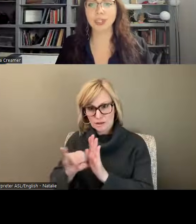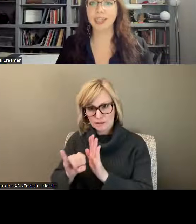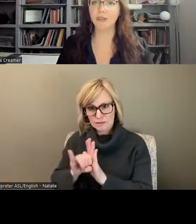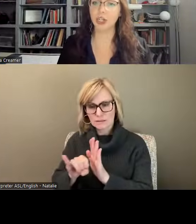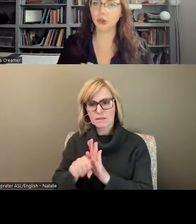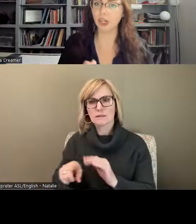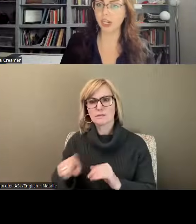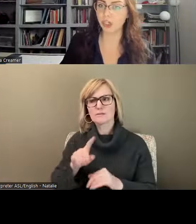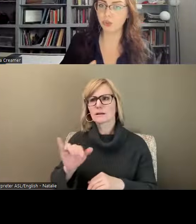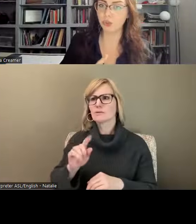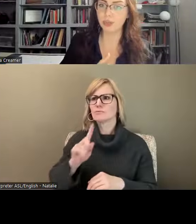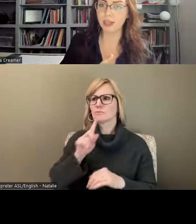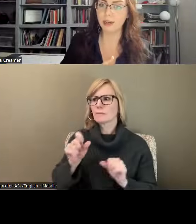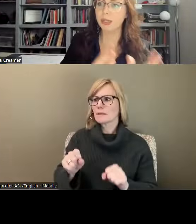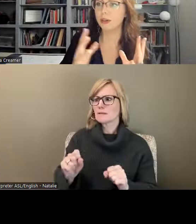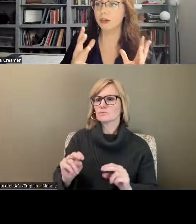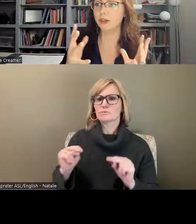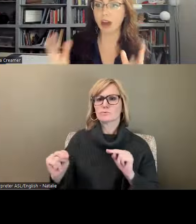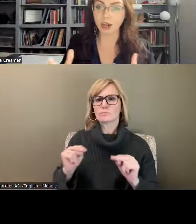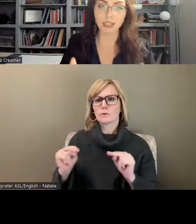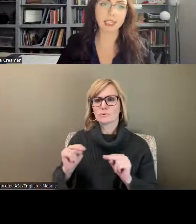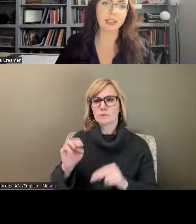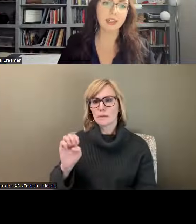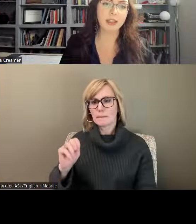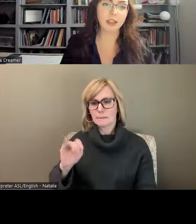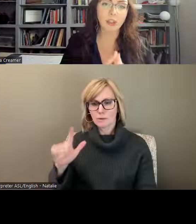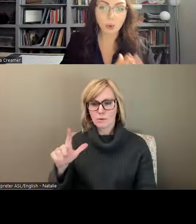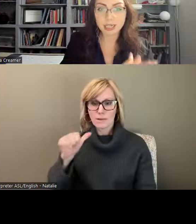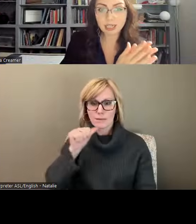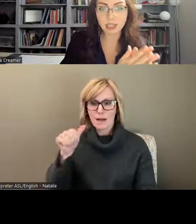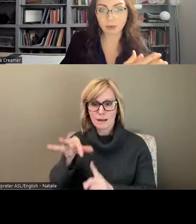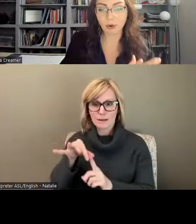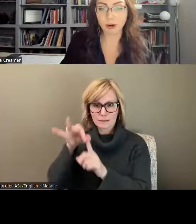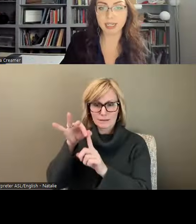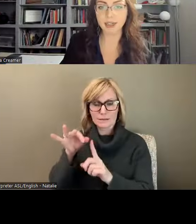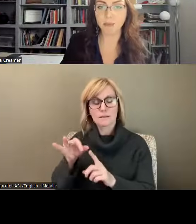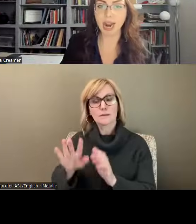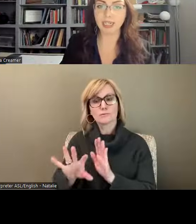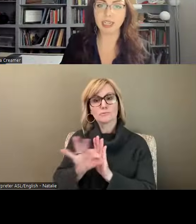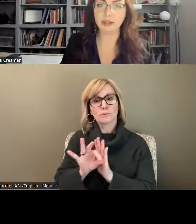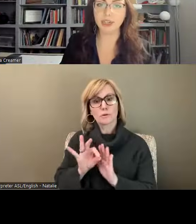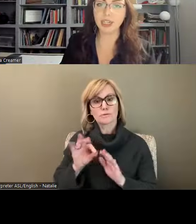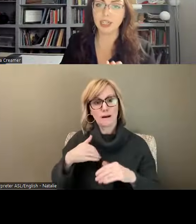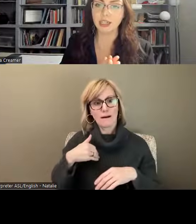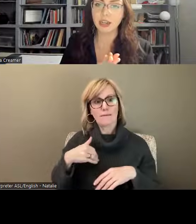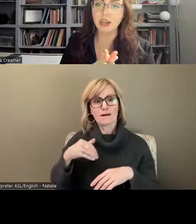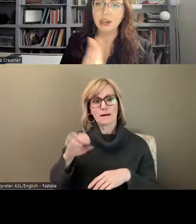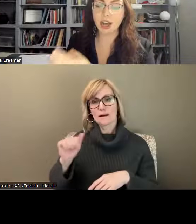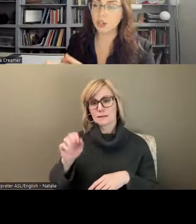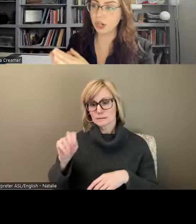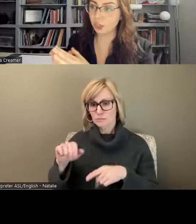true stage of negotiation to the imperial non-elite, the choice to perform Assyrian practices